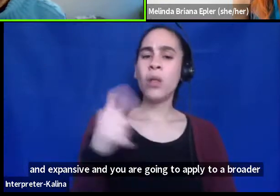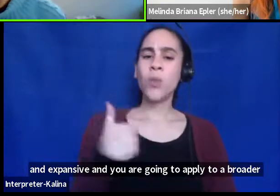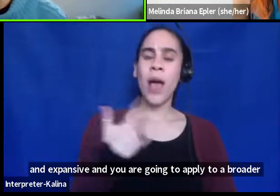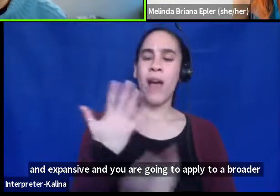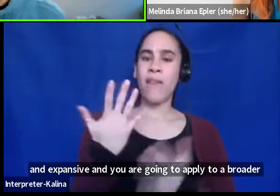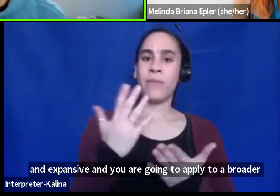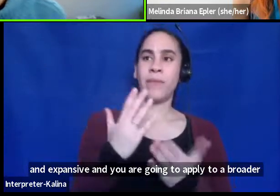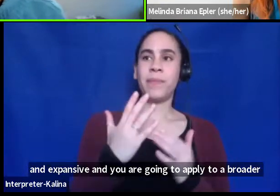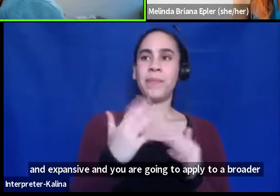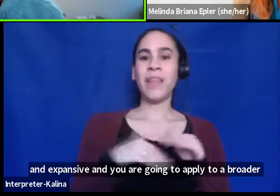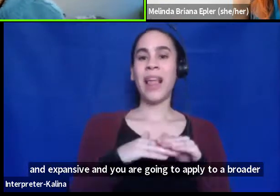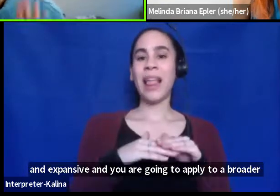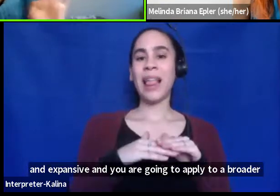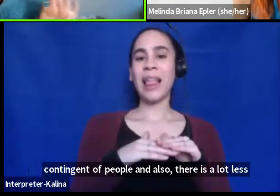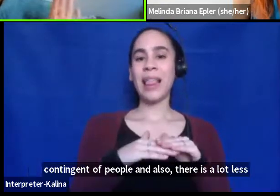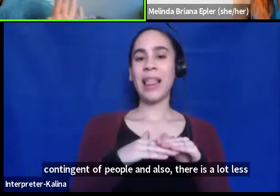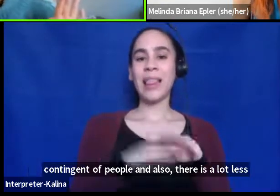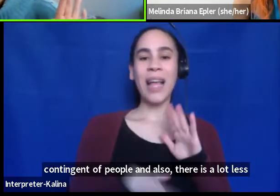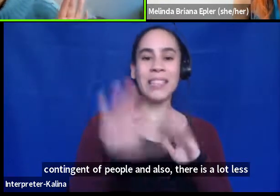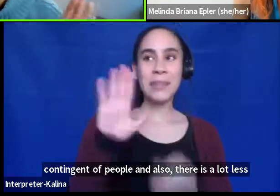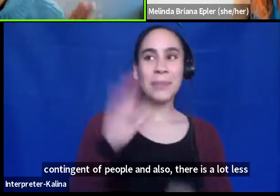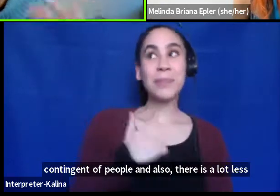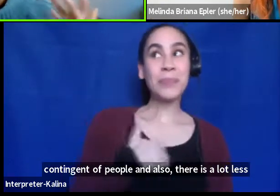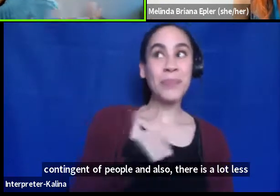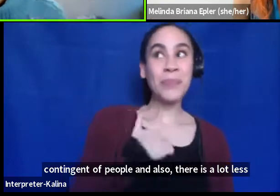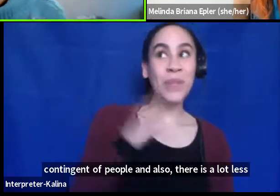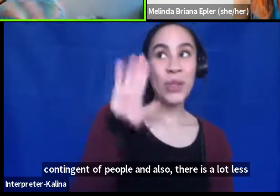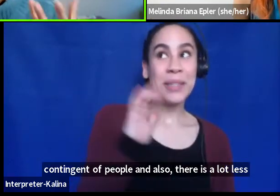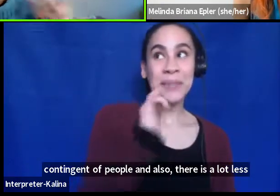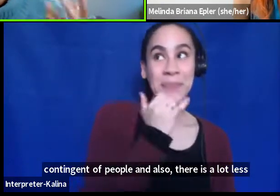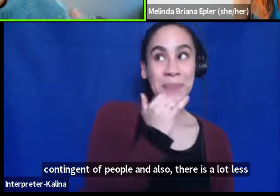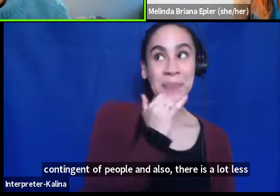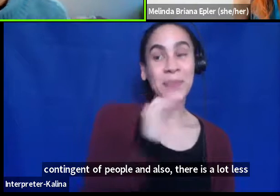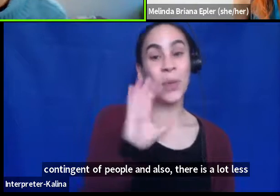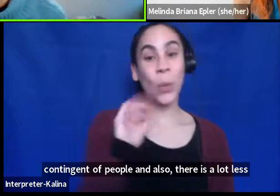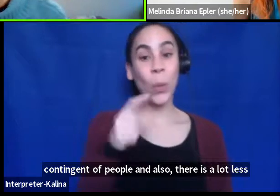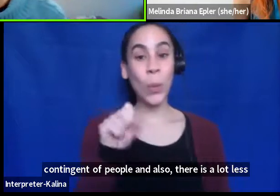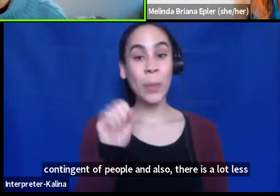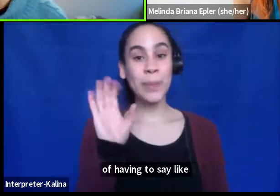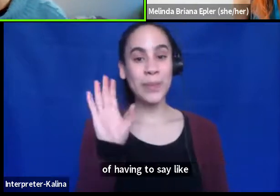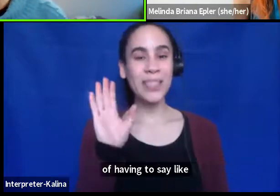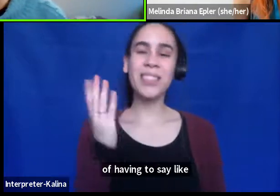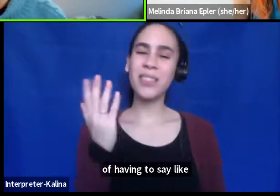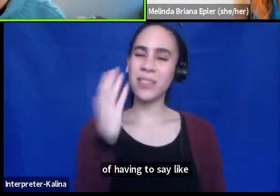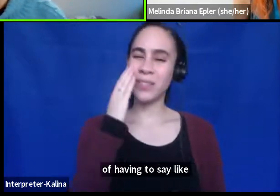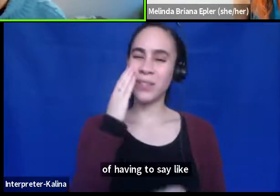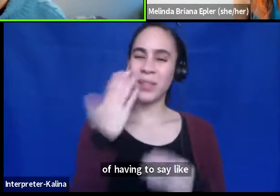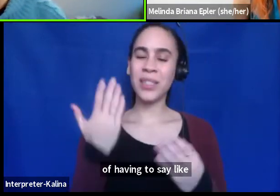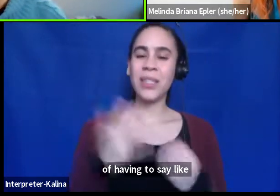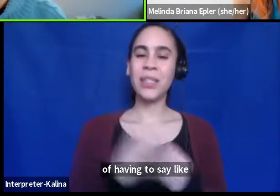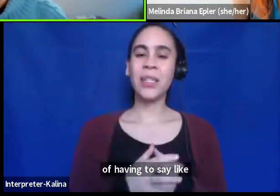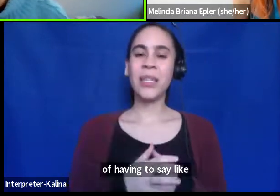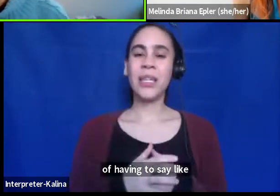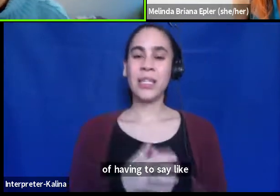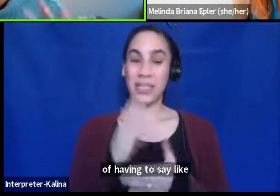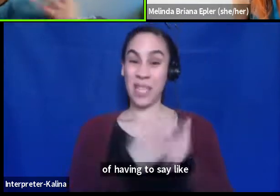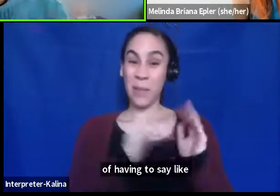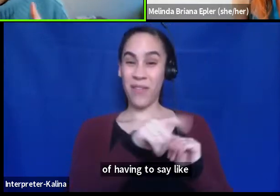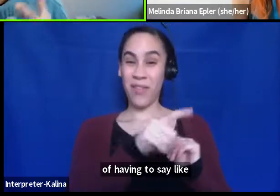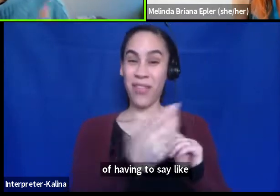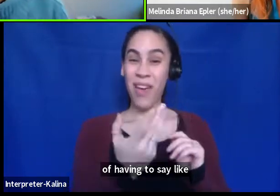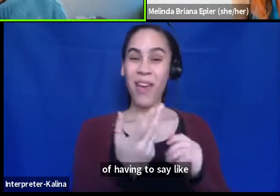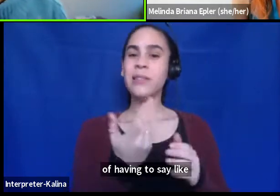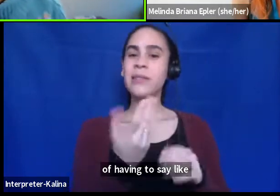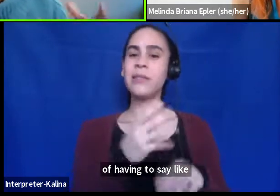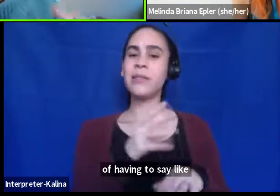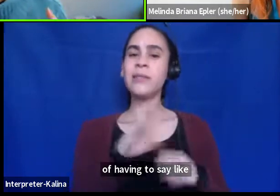like, oops, our bad, sorry that we did that. Because sometimes I think these things are just a byproduct of, like, not